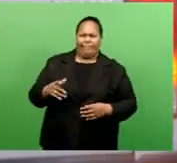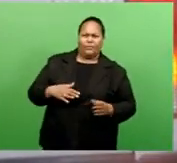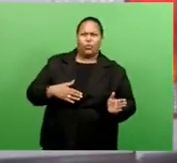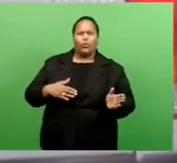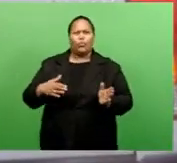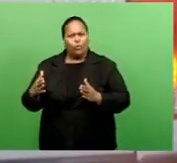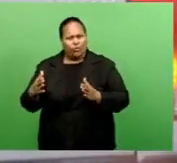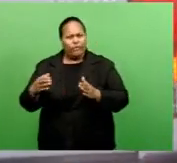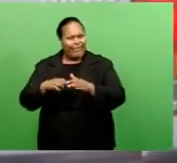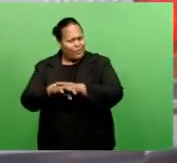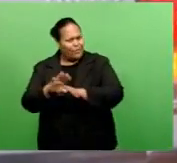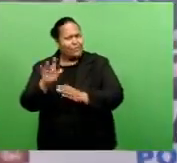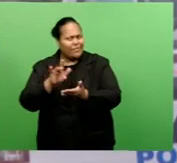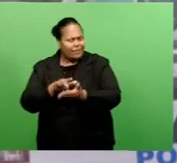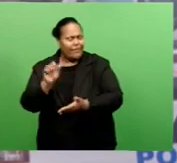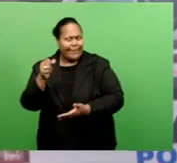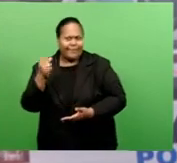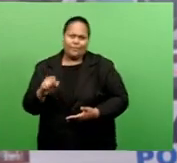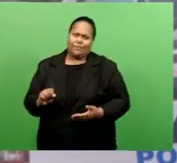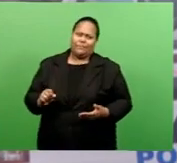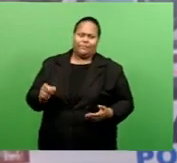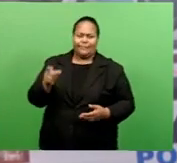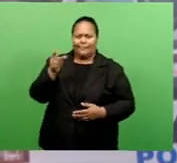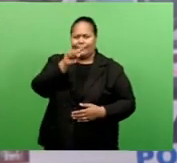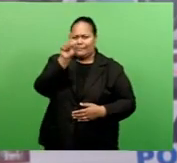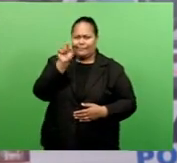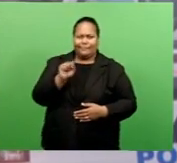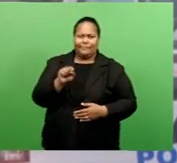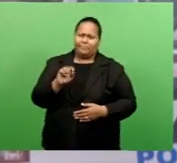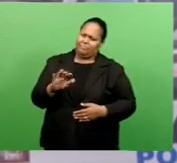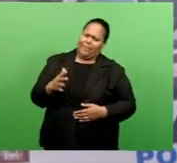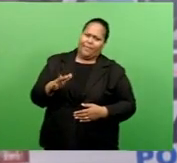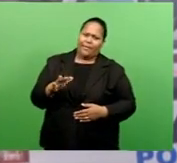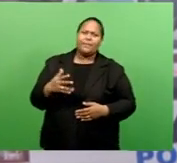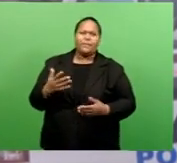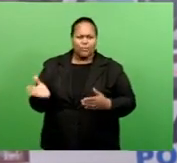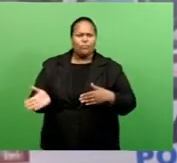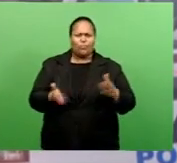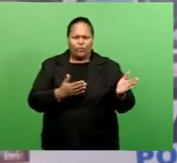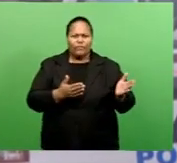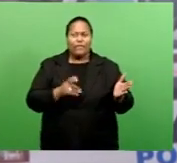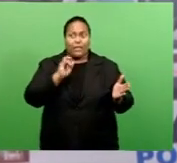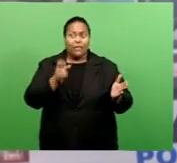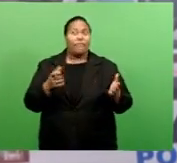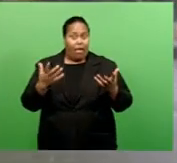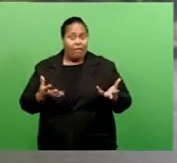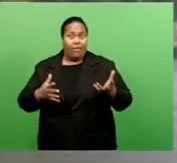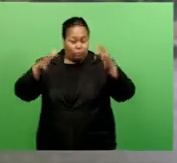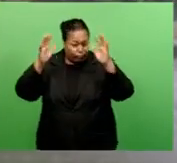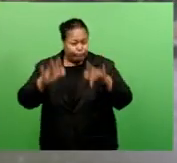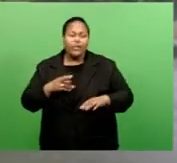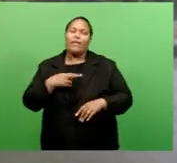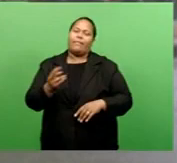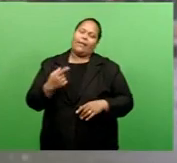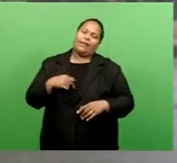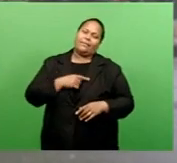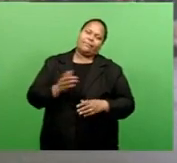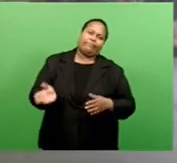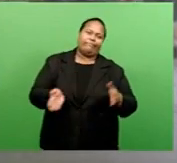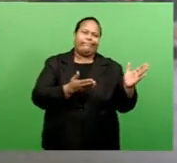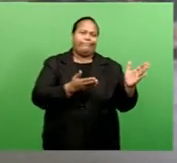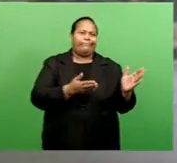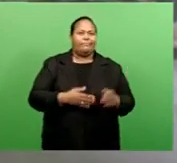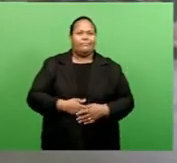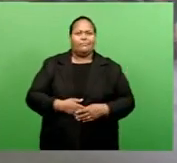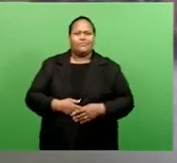to an evacuation center. Yeah, maybe. If the heavy rain comes, then we go. Many children were also